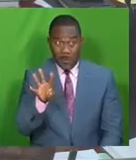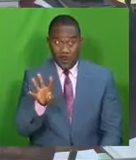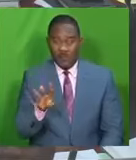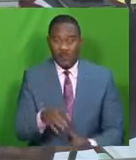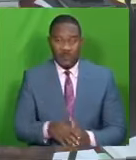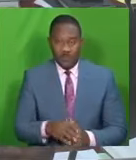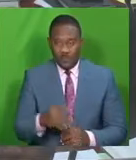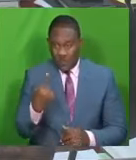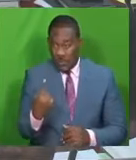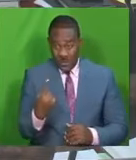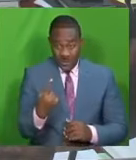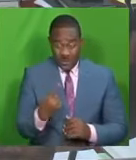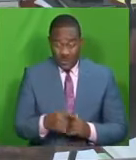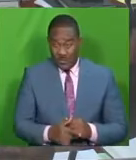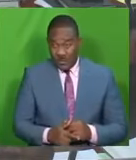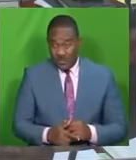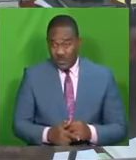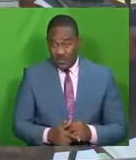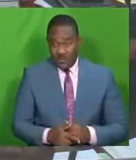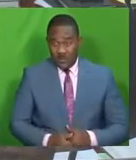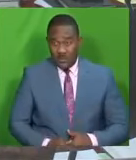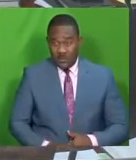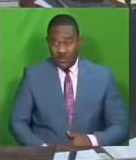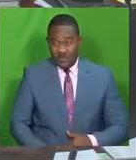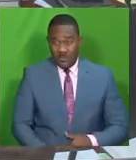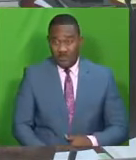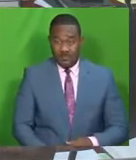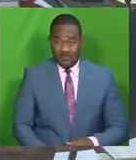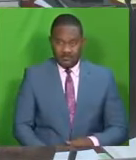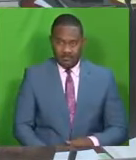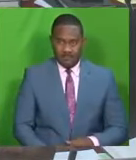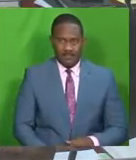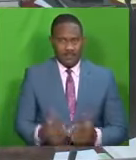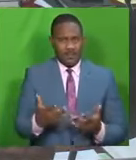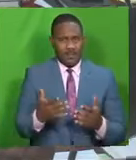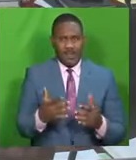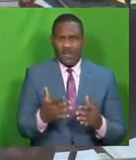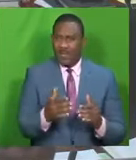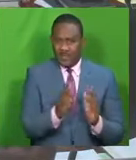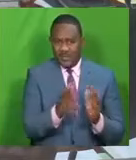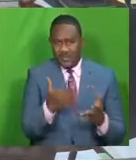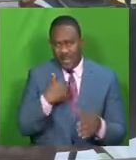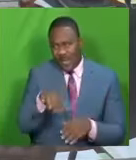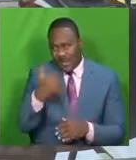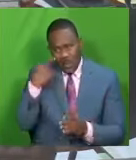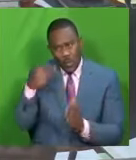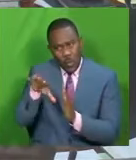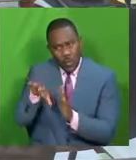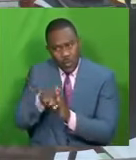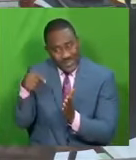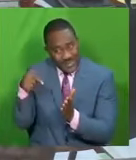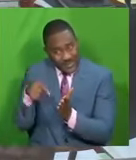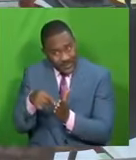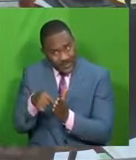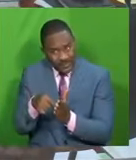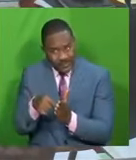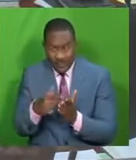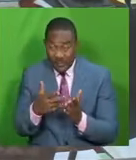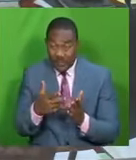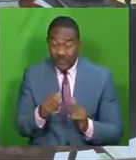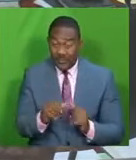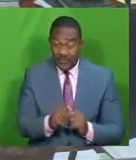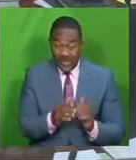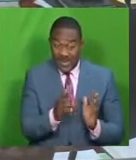104.1 provides that except as otherwise provided in this Constitution, except as